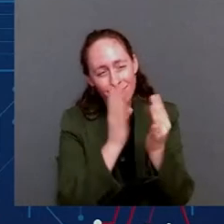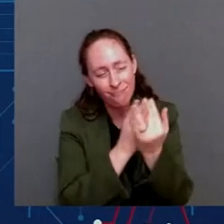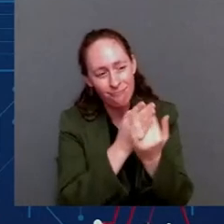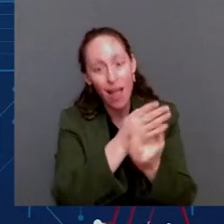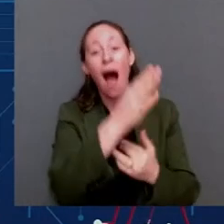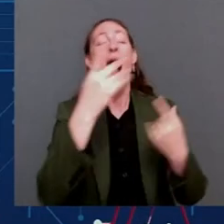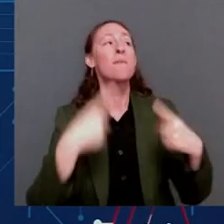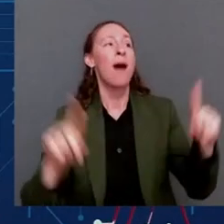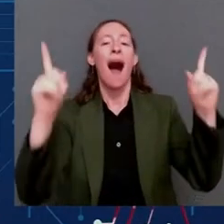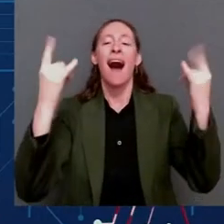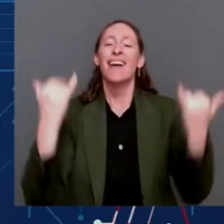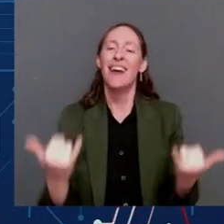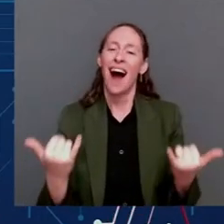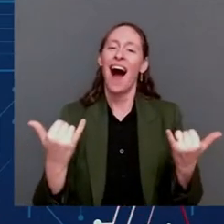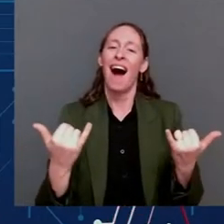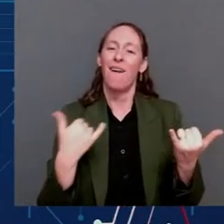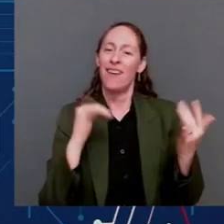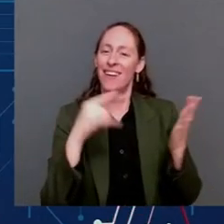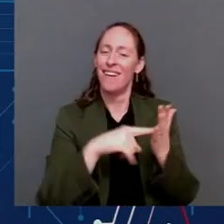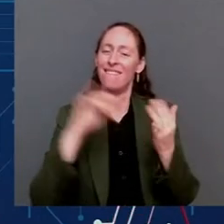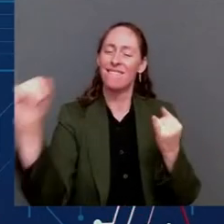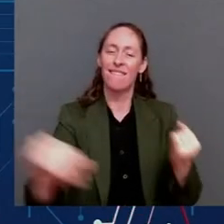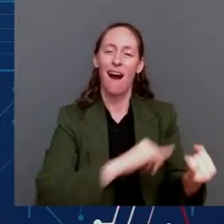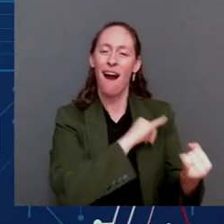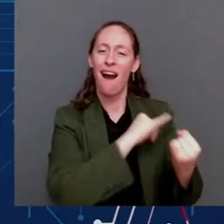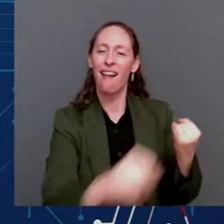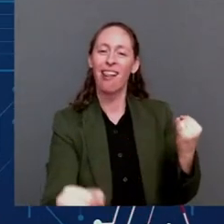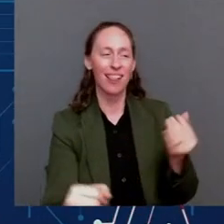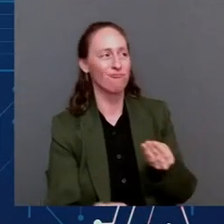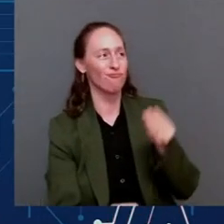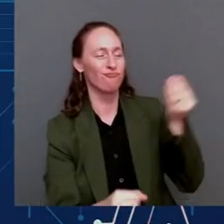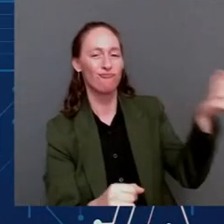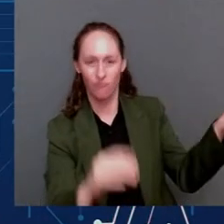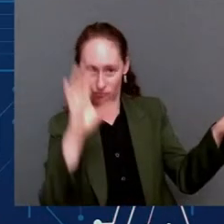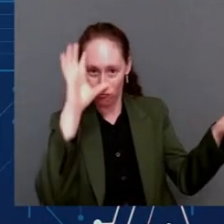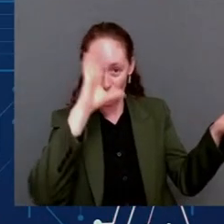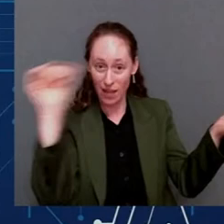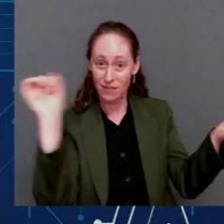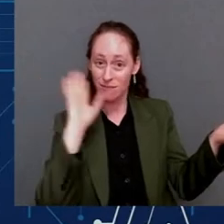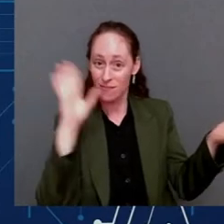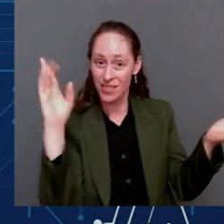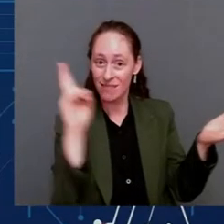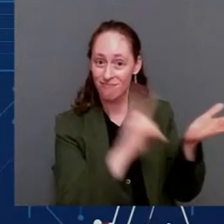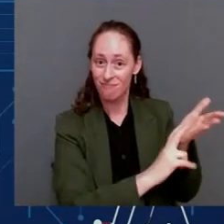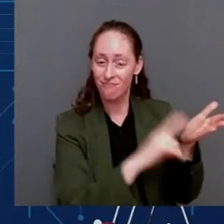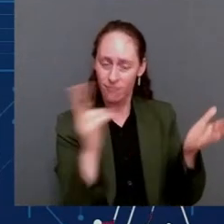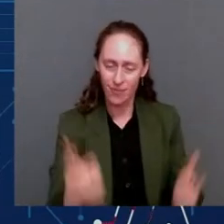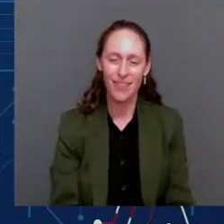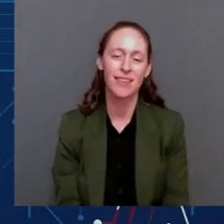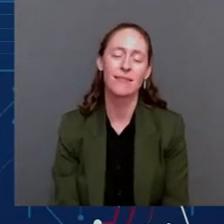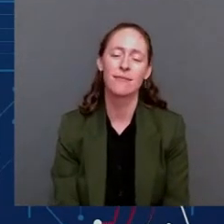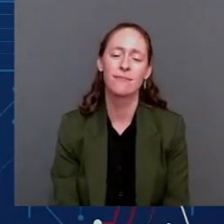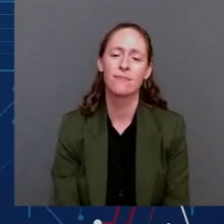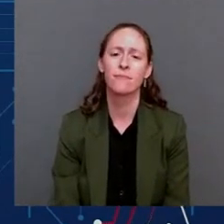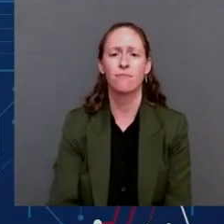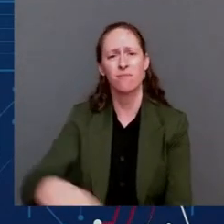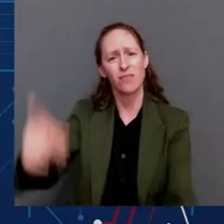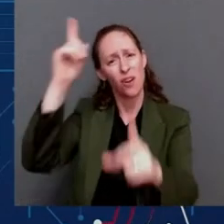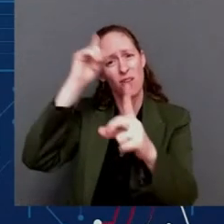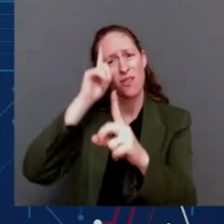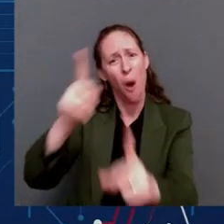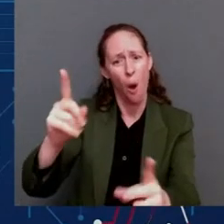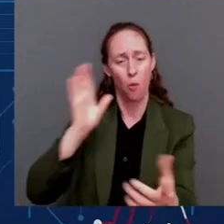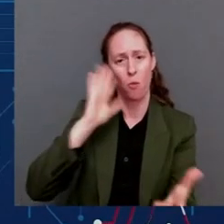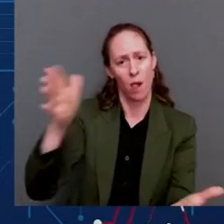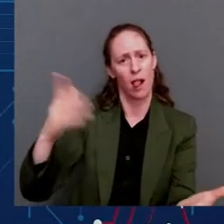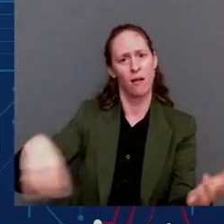And we made sure the bill included the kinds of chips that we need in manufacturing. You know, that may sound obvious, it may sound